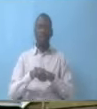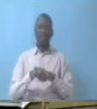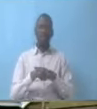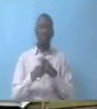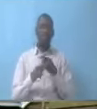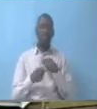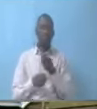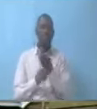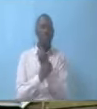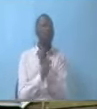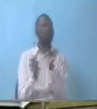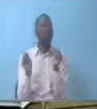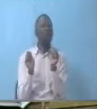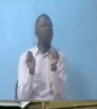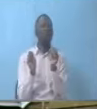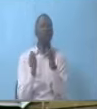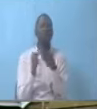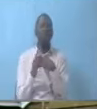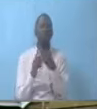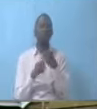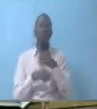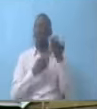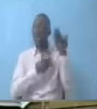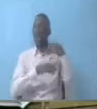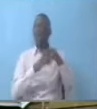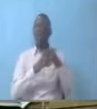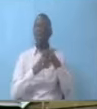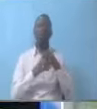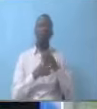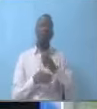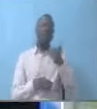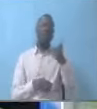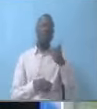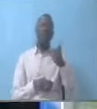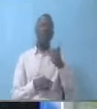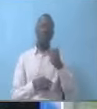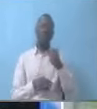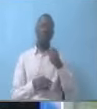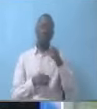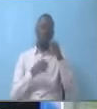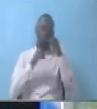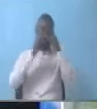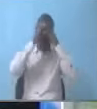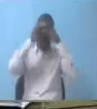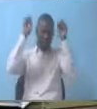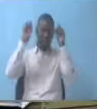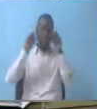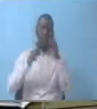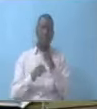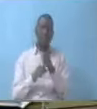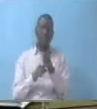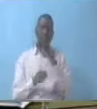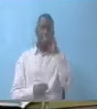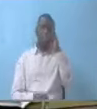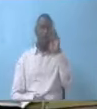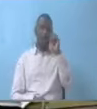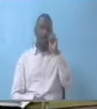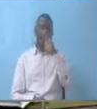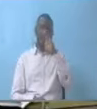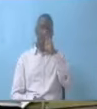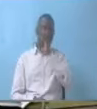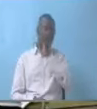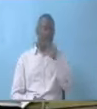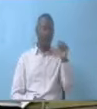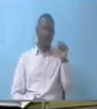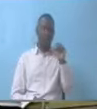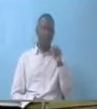safe, and that was the civilian government. That's true. But then this decree made it worse. Exactly. By